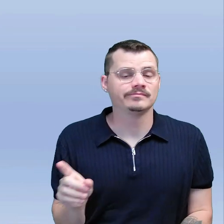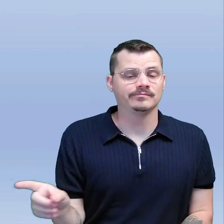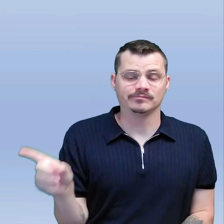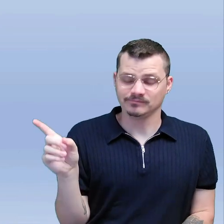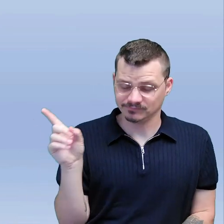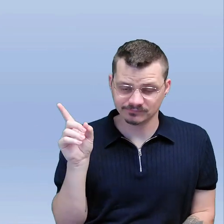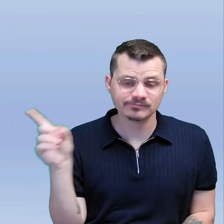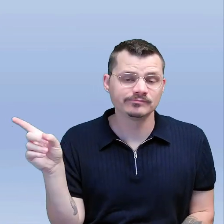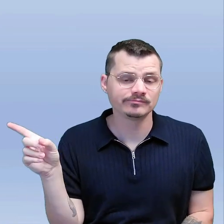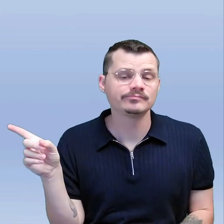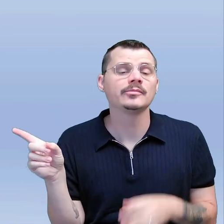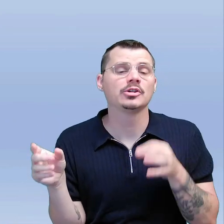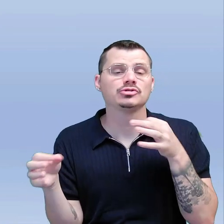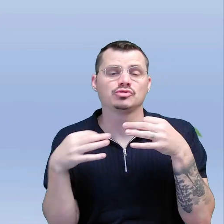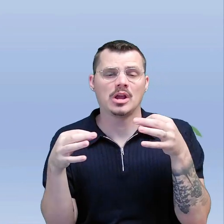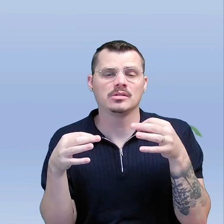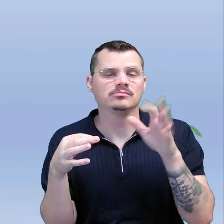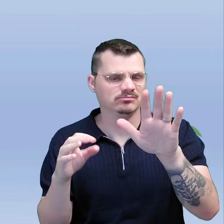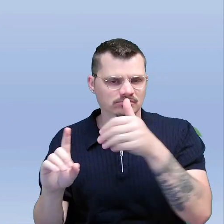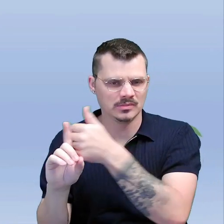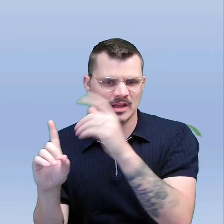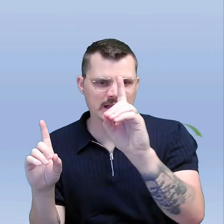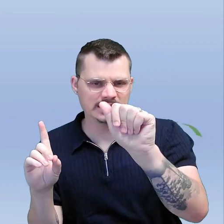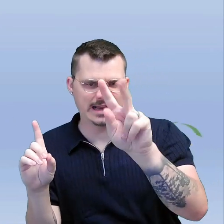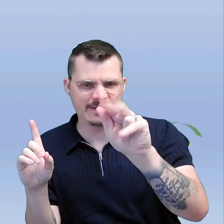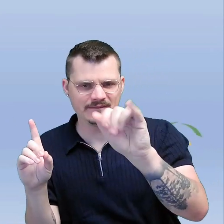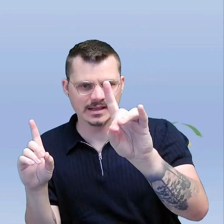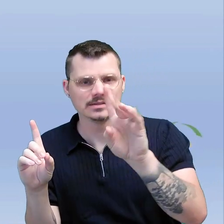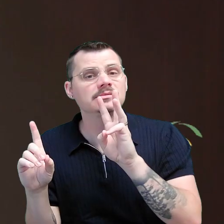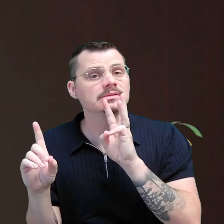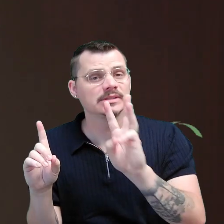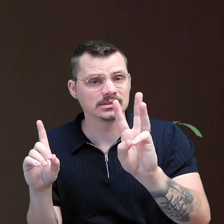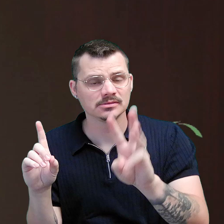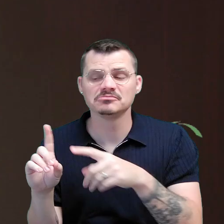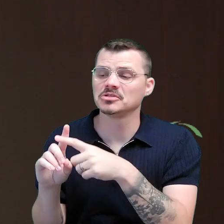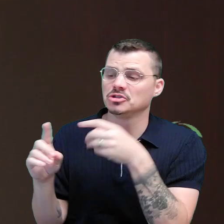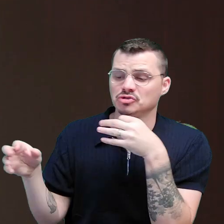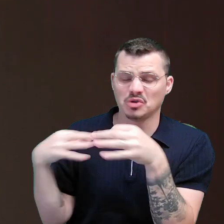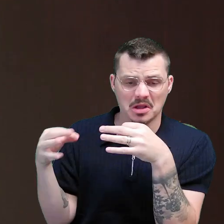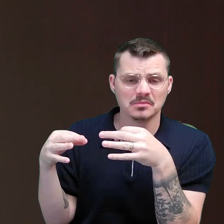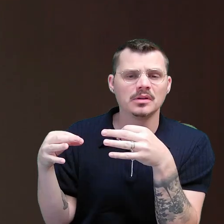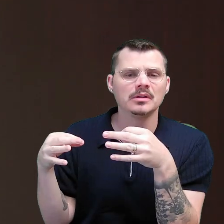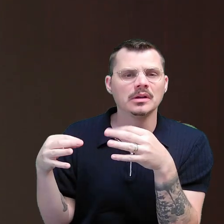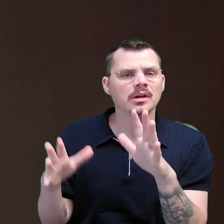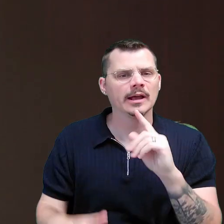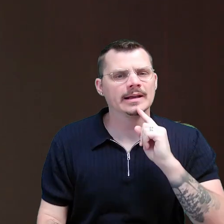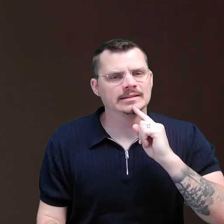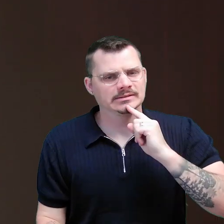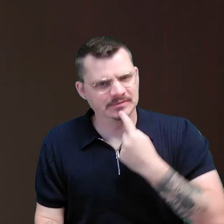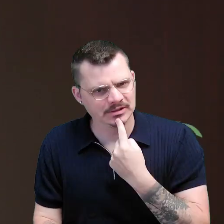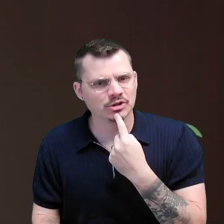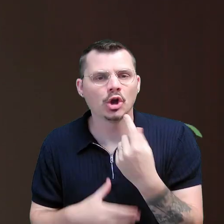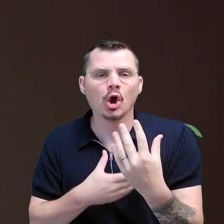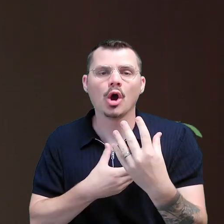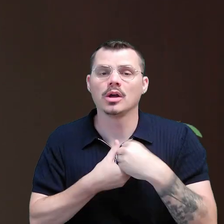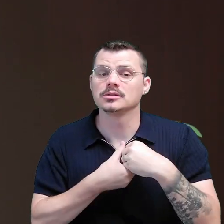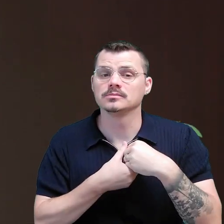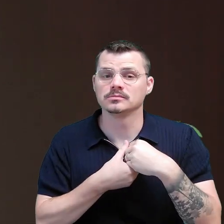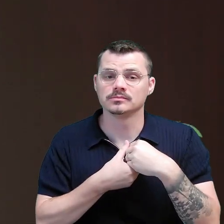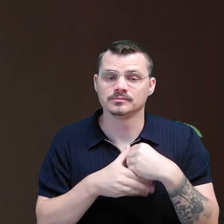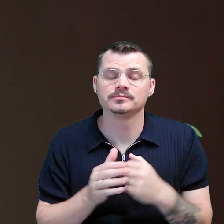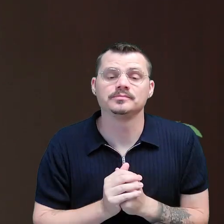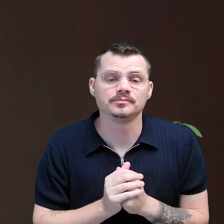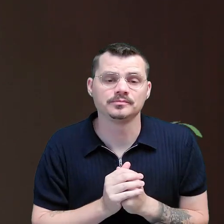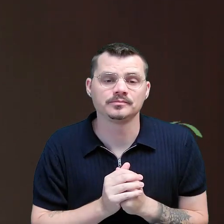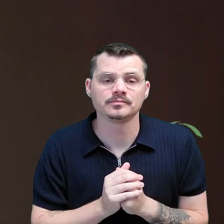He was described, David, at age 6 years old as having severe autism. And